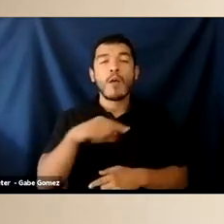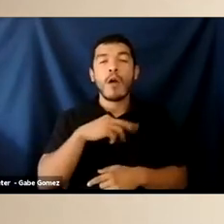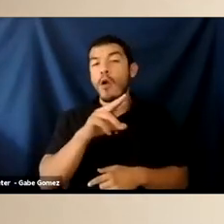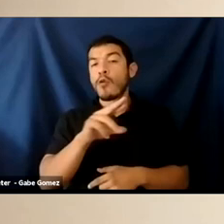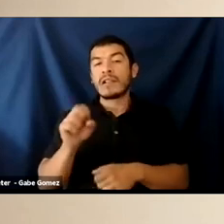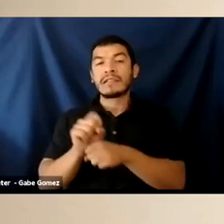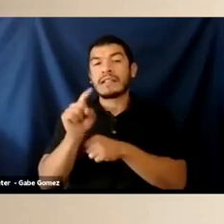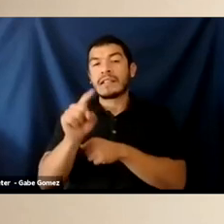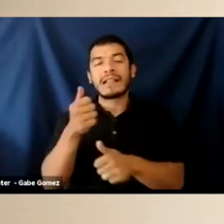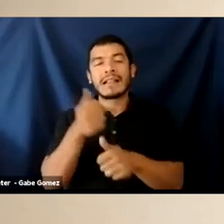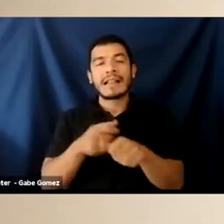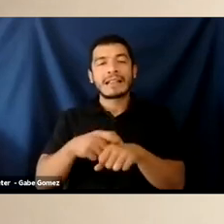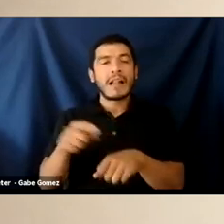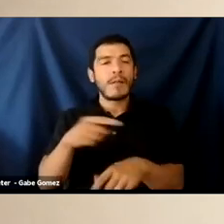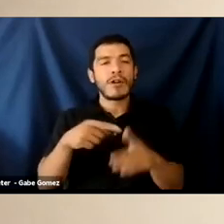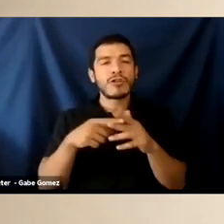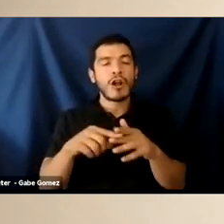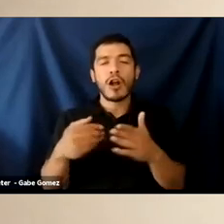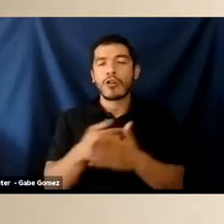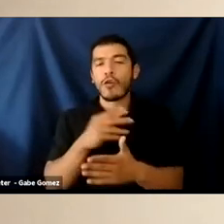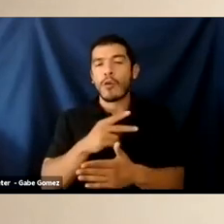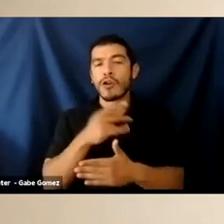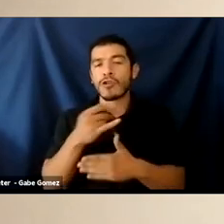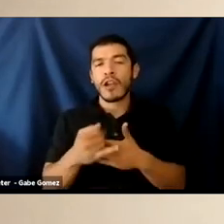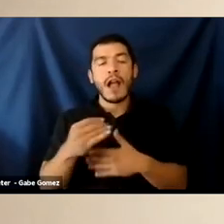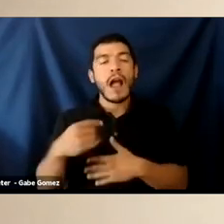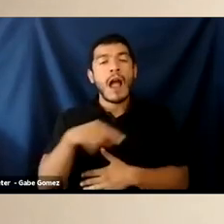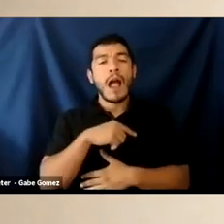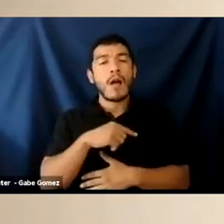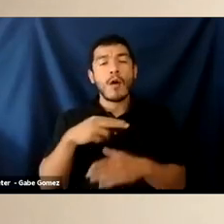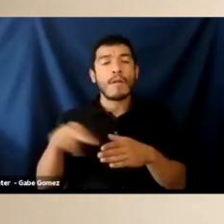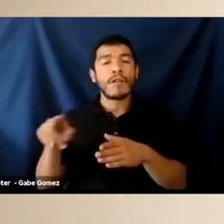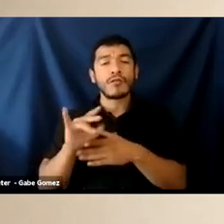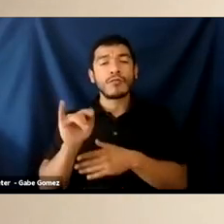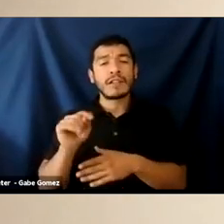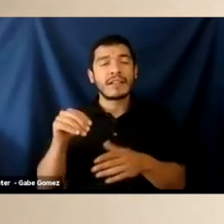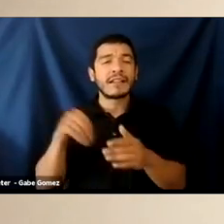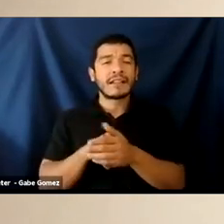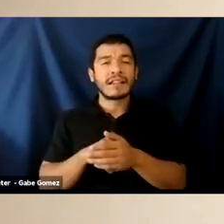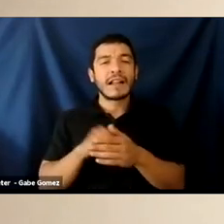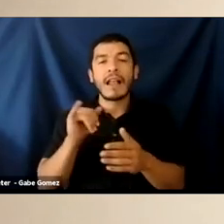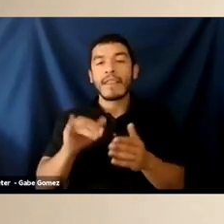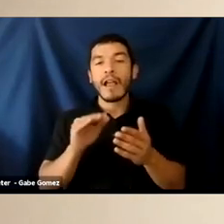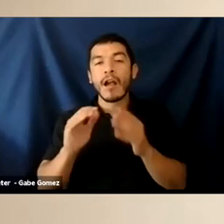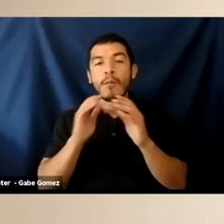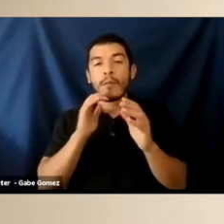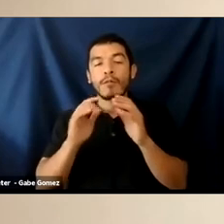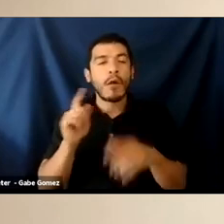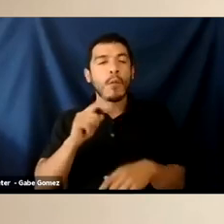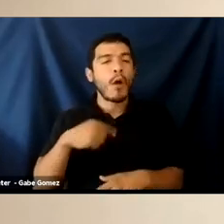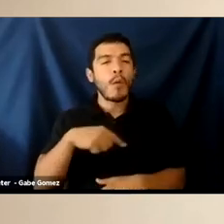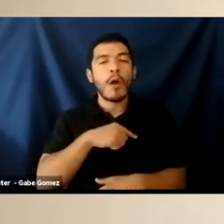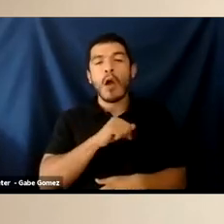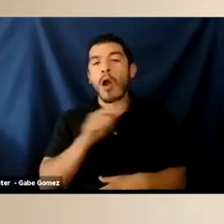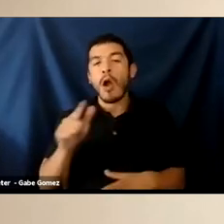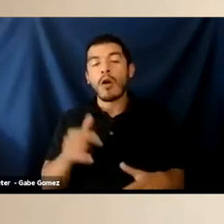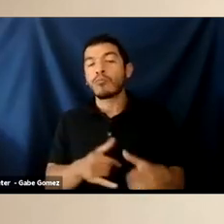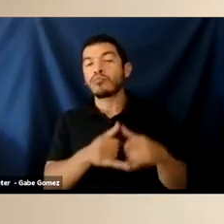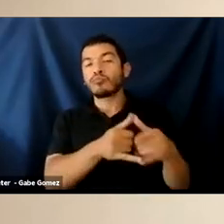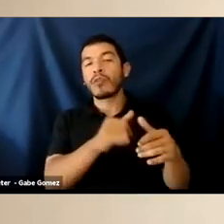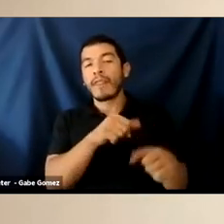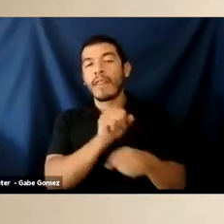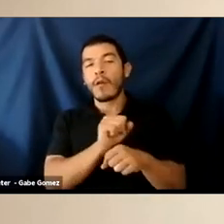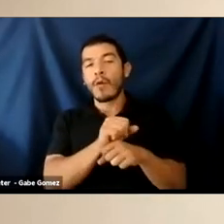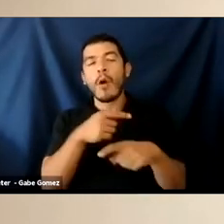it each time we start a new project, and we refer to it in the communication where we're awarding the work or